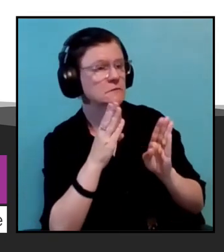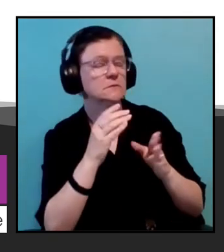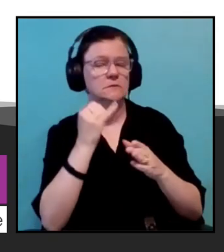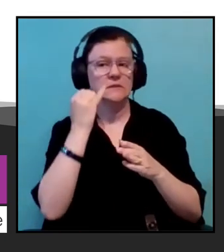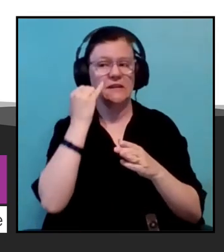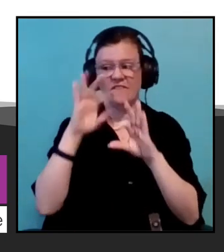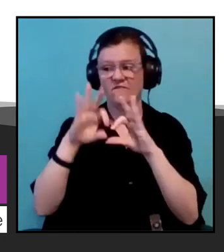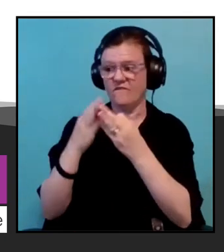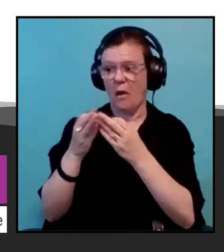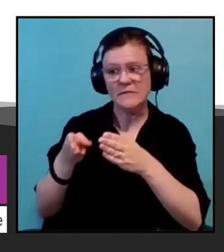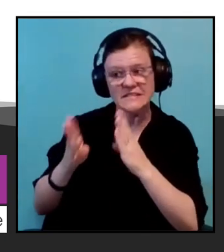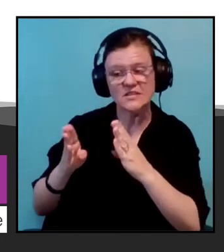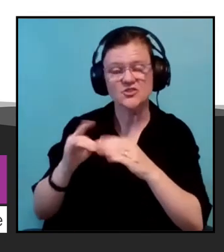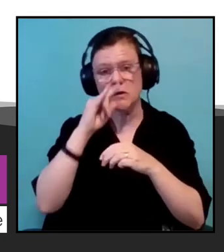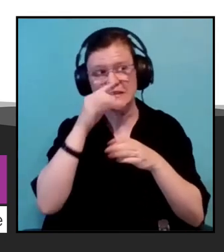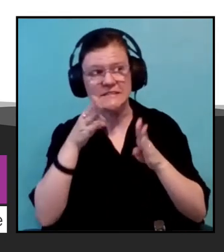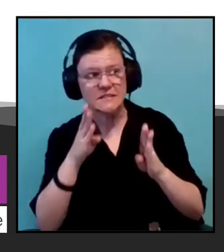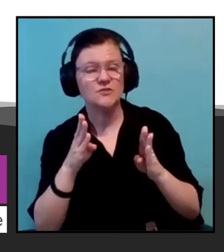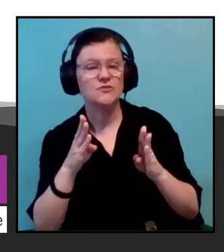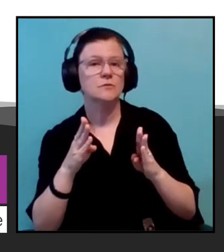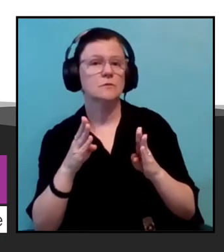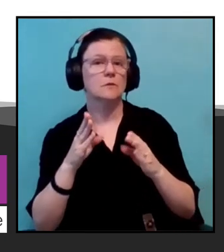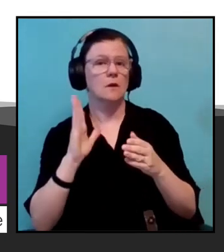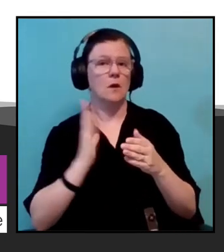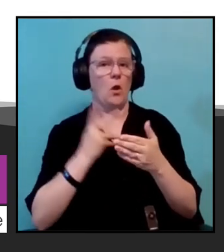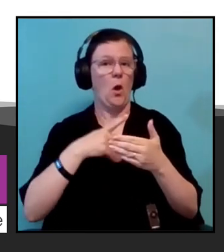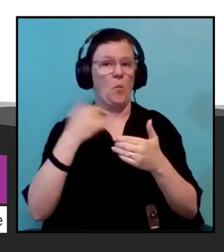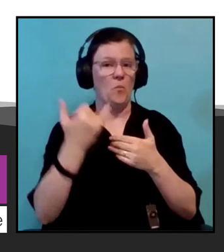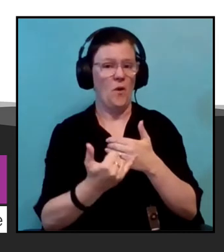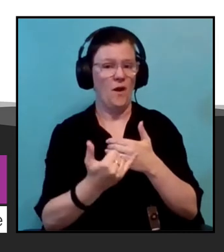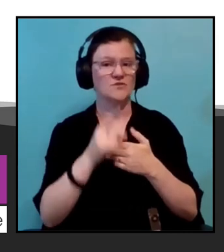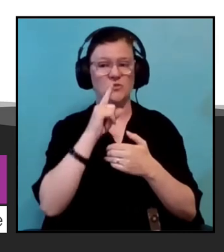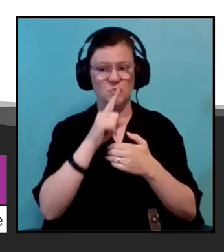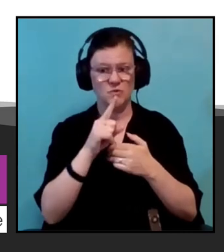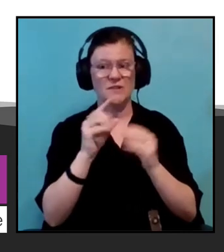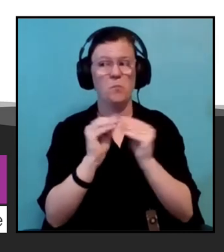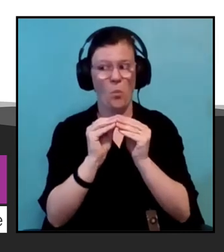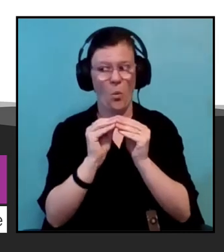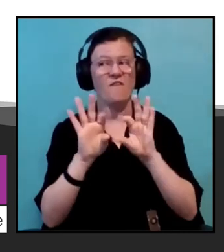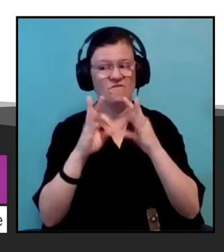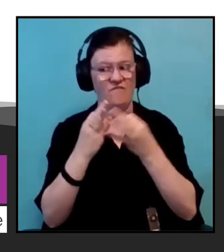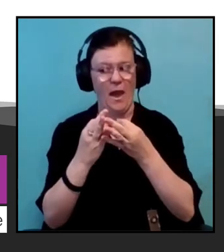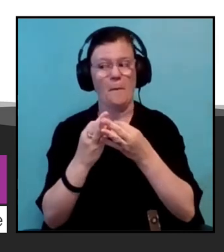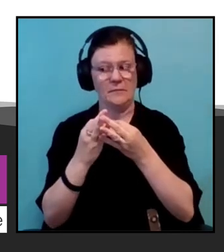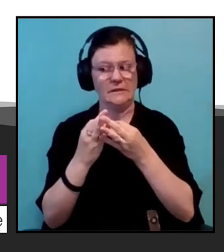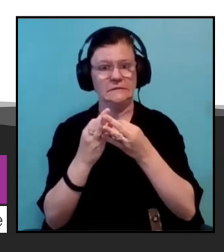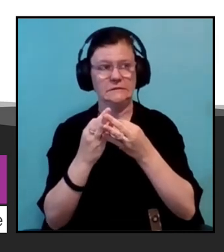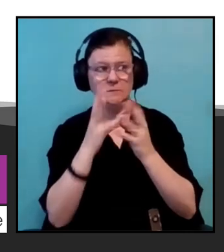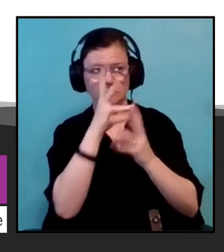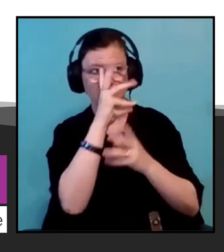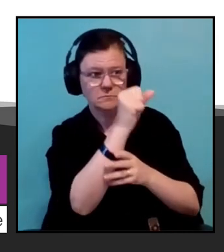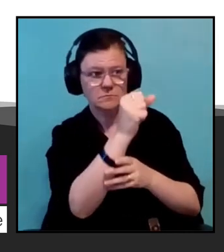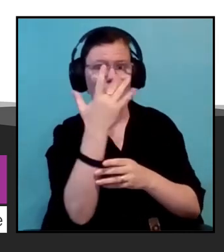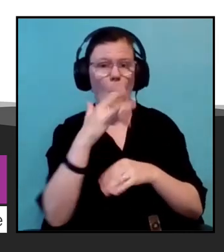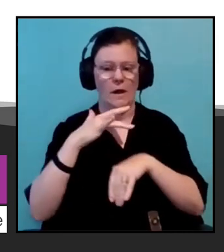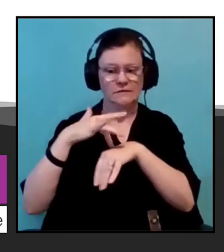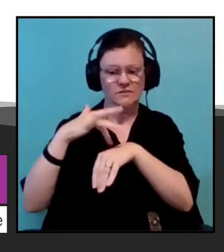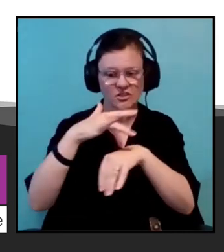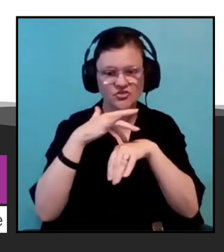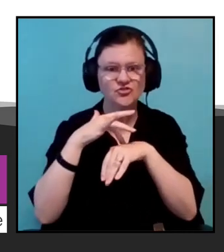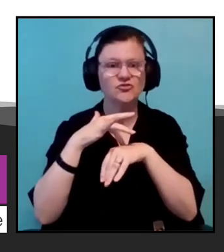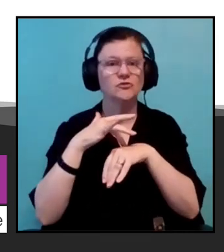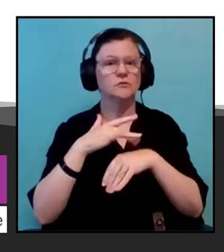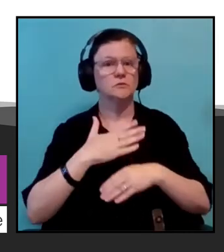attention of families and kids. We saw our project as being really family friendly and kid friendly because it was so tactile and